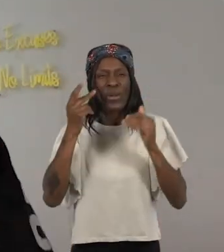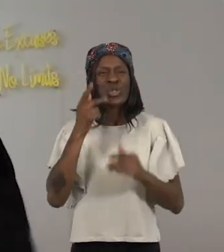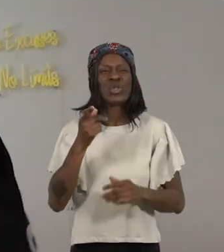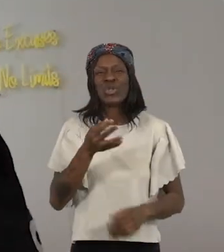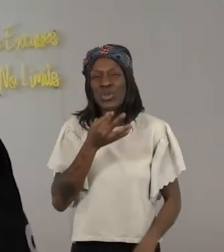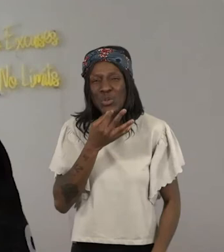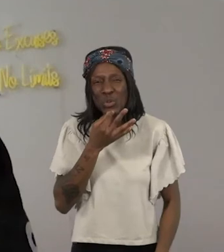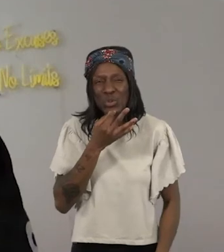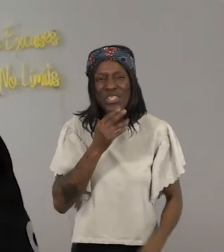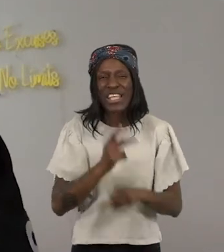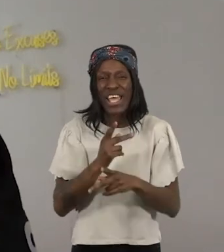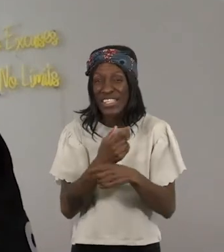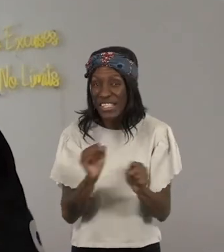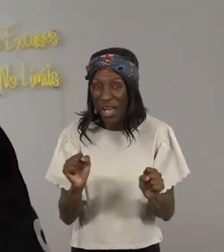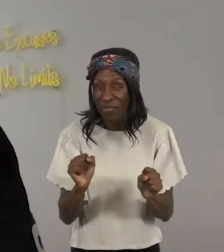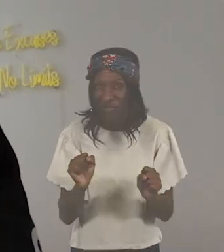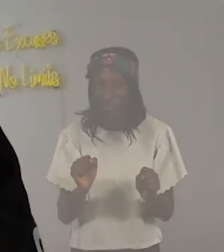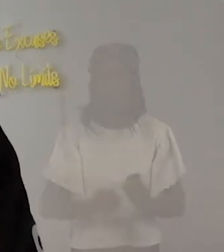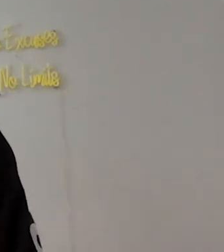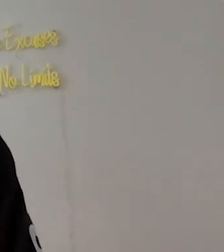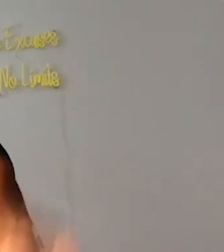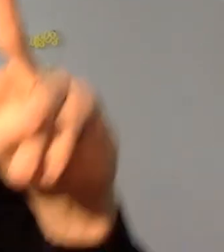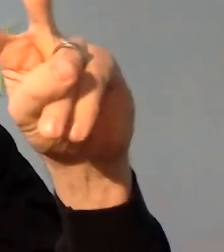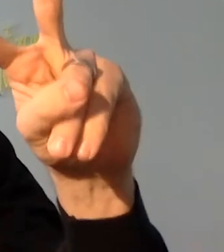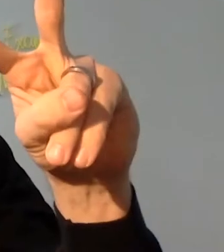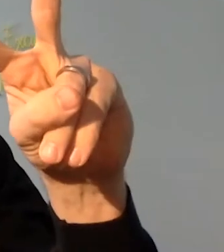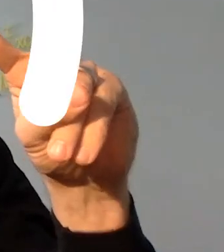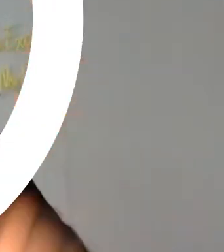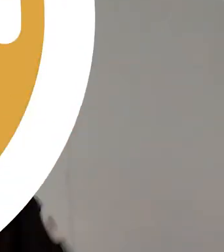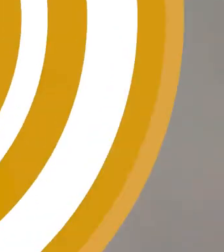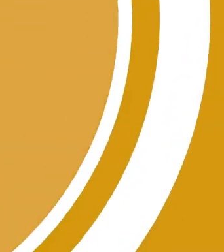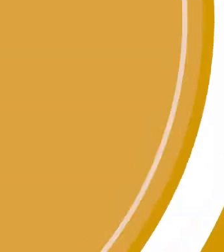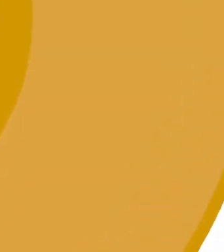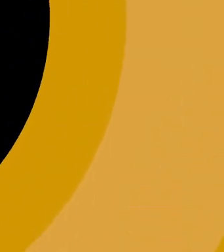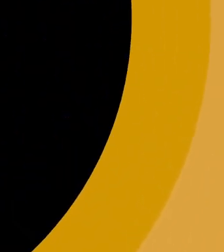year, and hopefully see you soon, and stay safe. Peace.